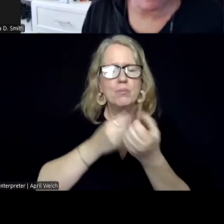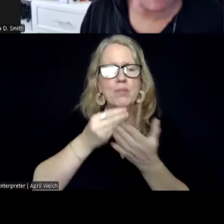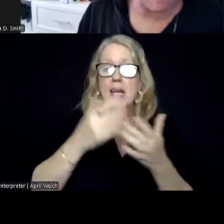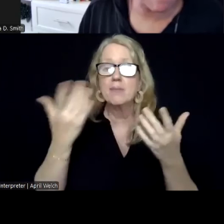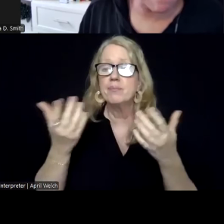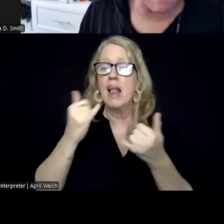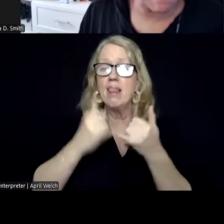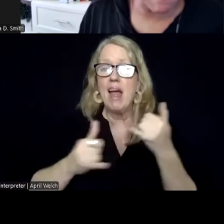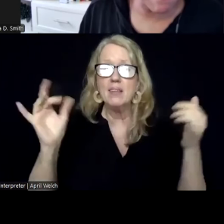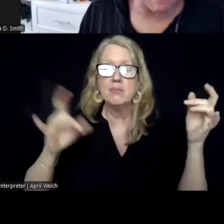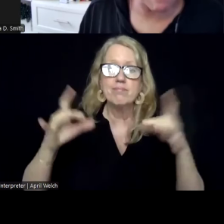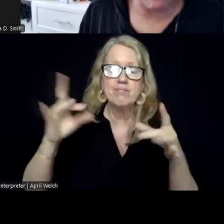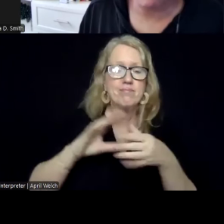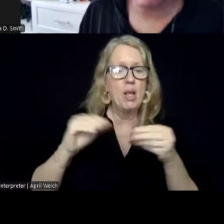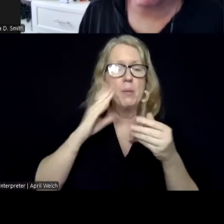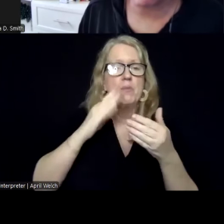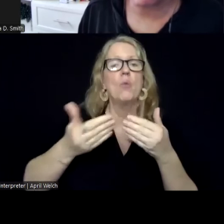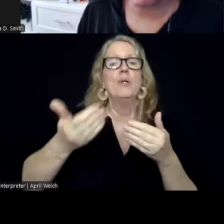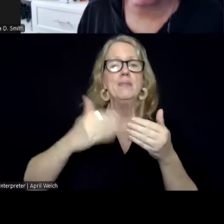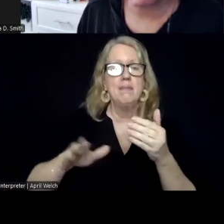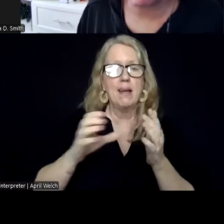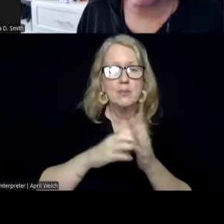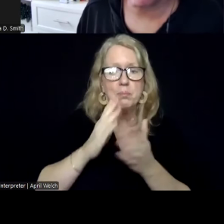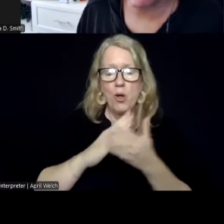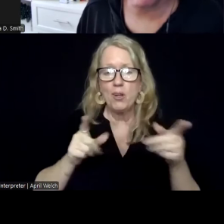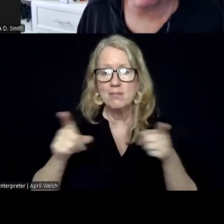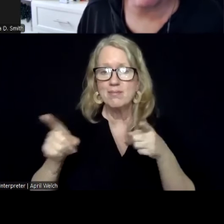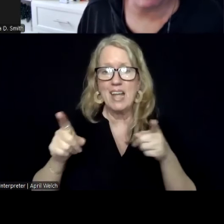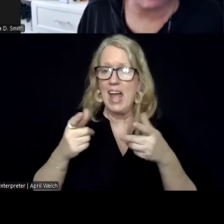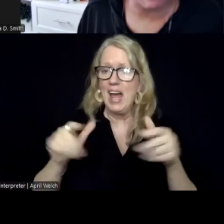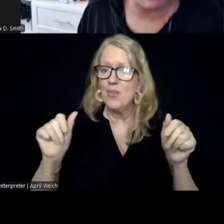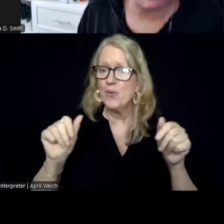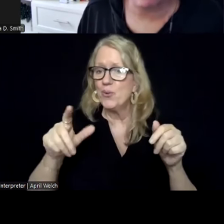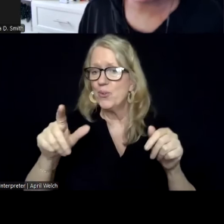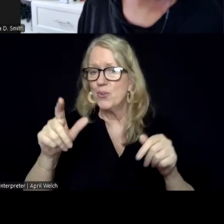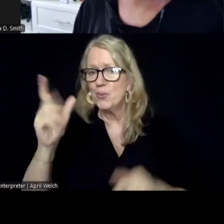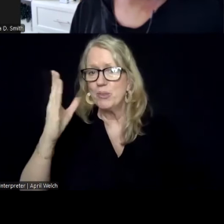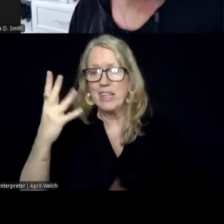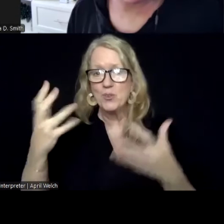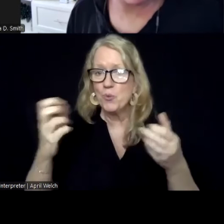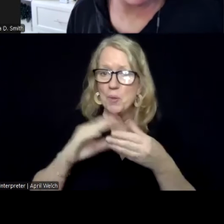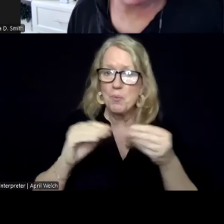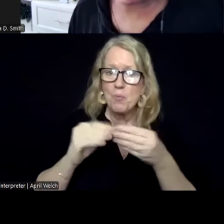before we move to the next segment? Any of our featured presenters?